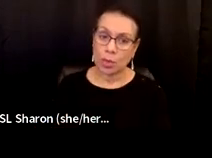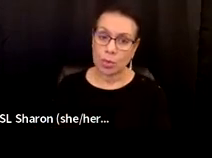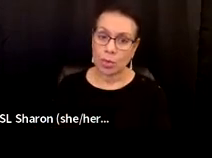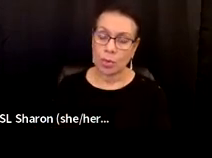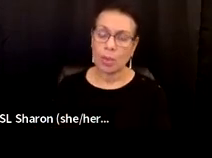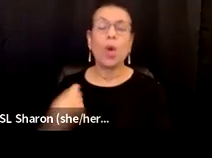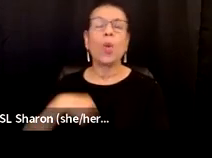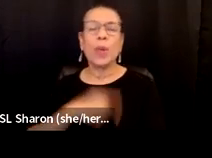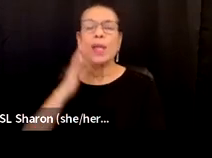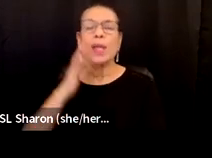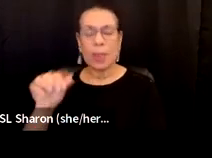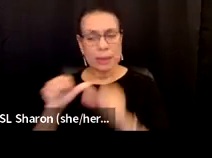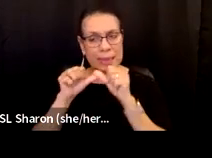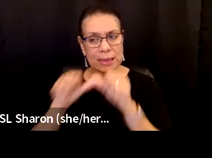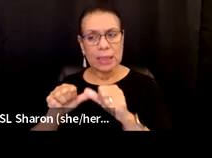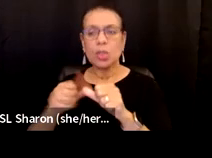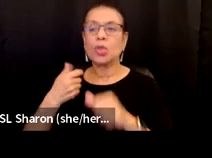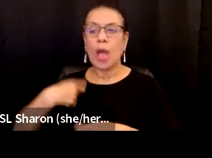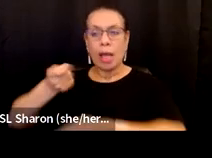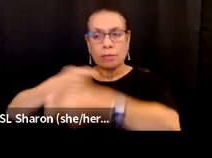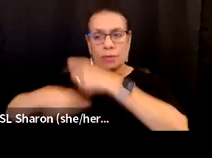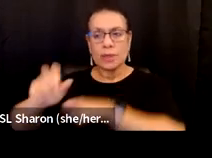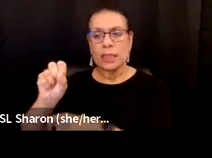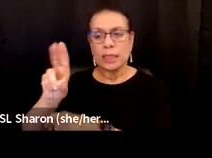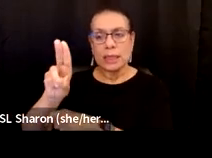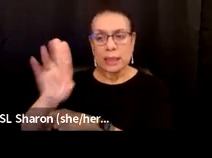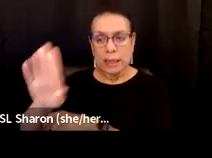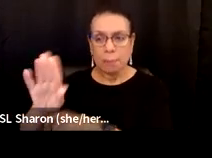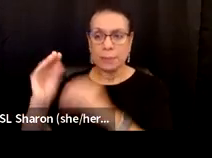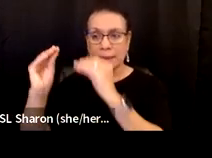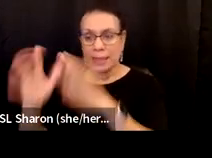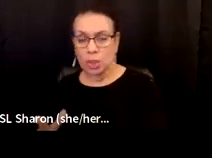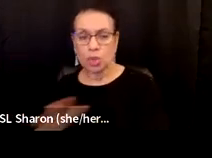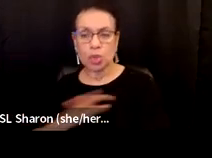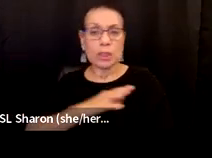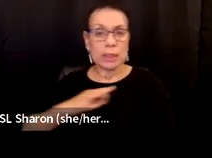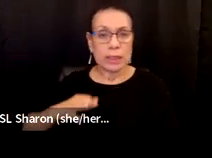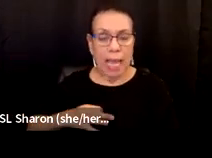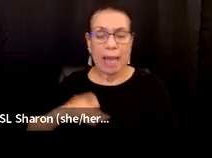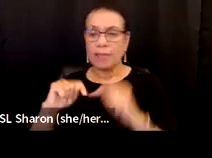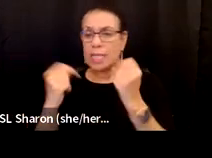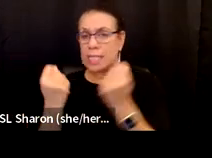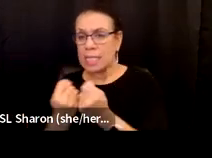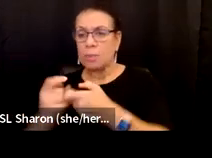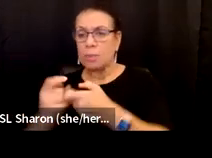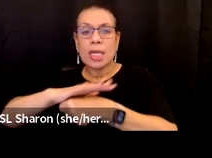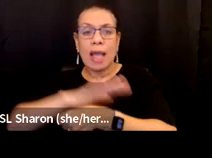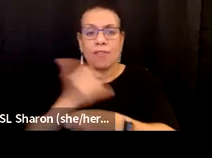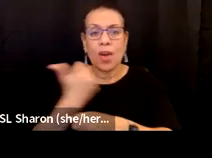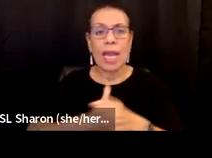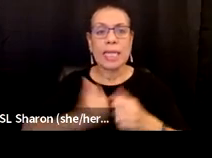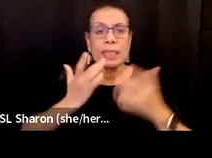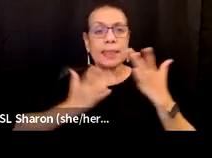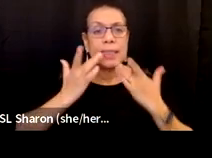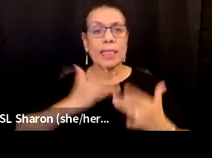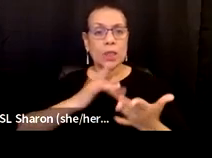we will continue to deploy substitute teachers temporary staff and central office team members to cover any staffing shortages in